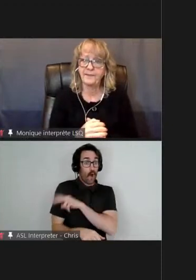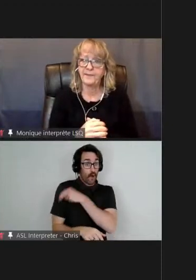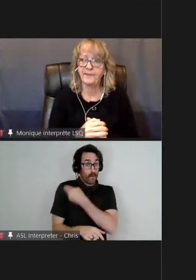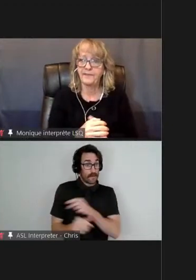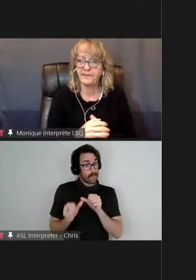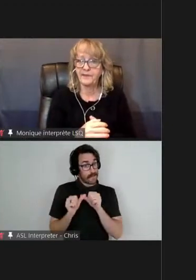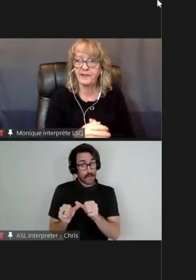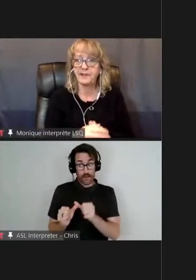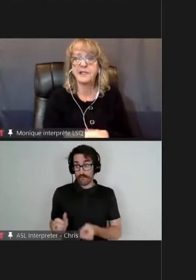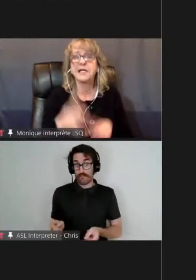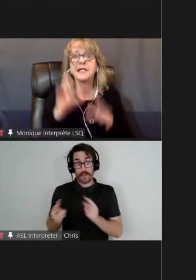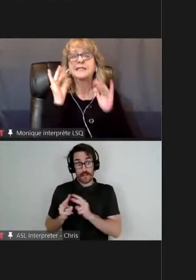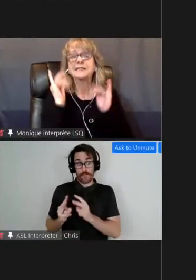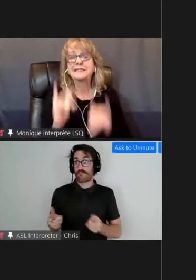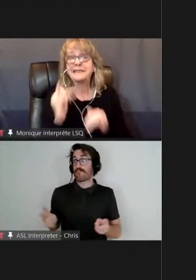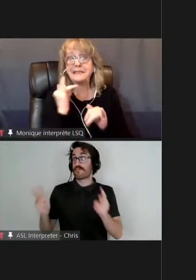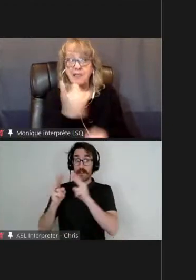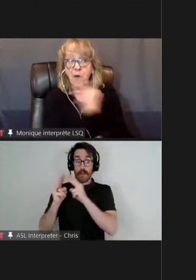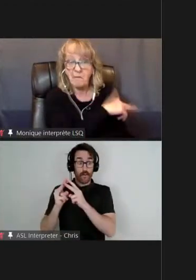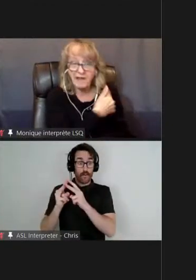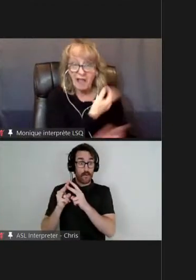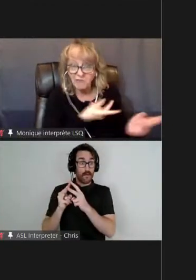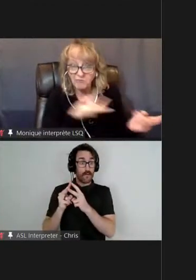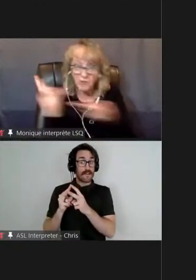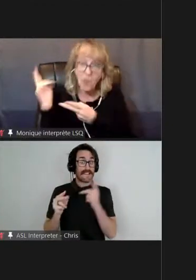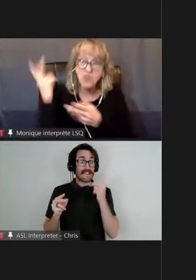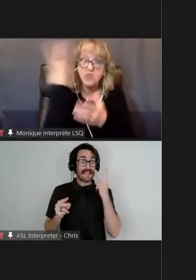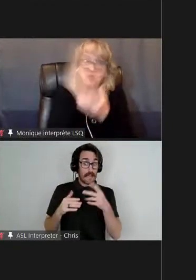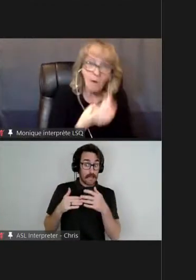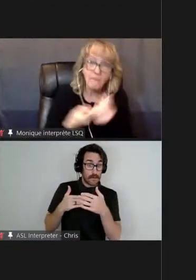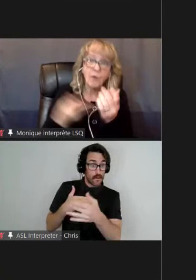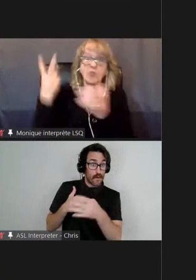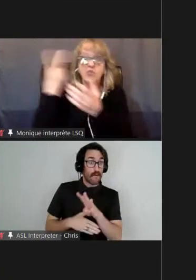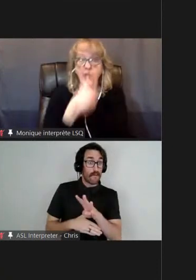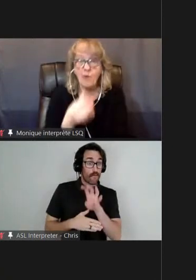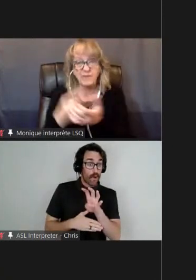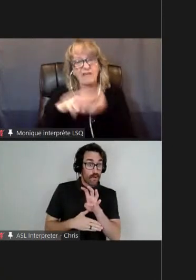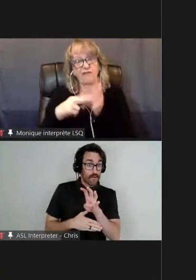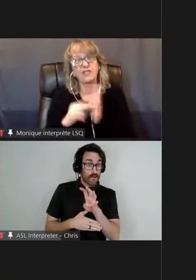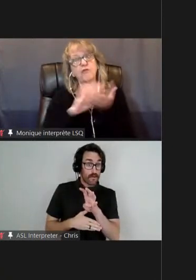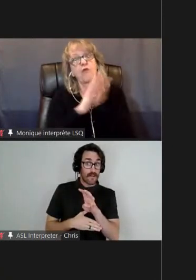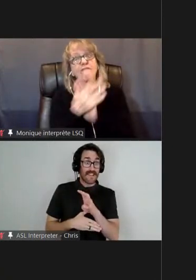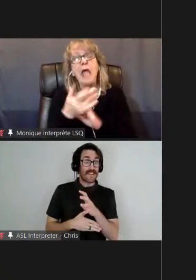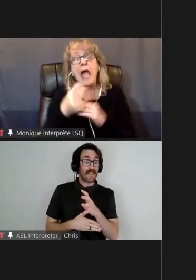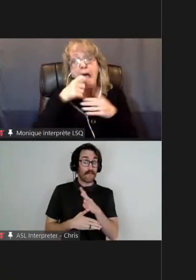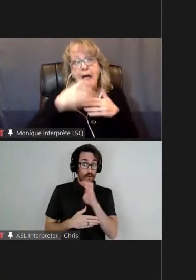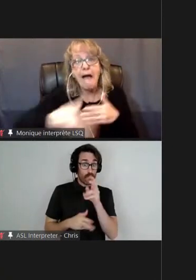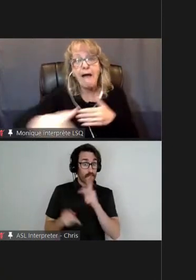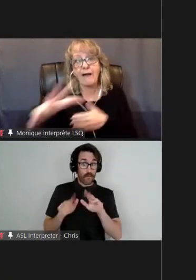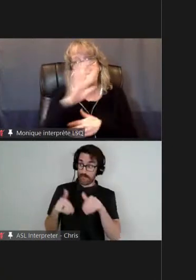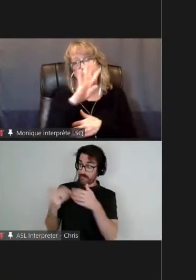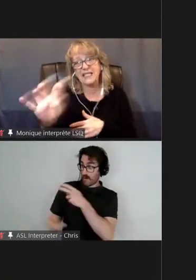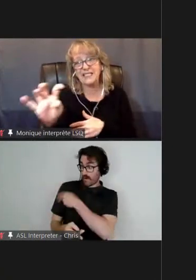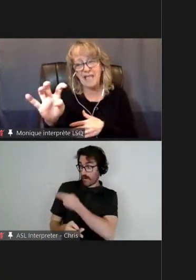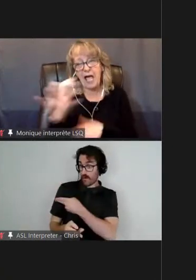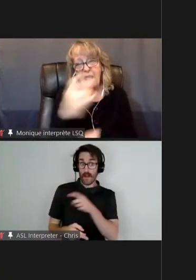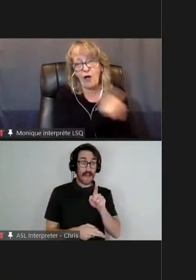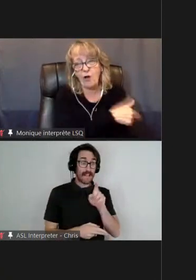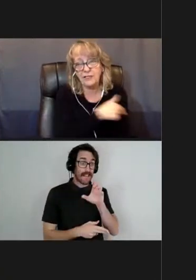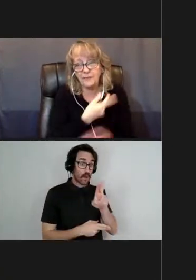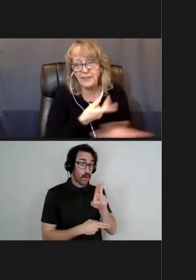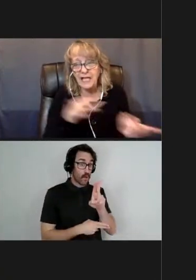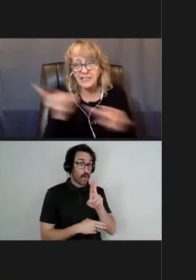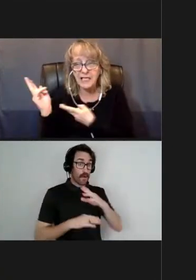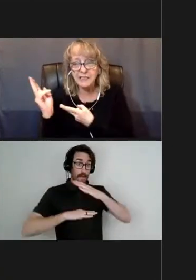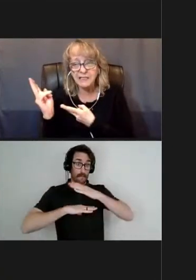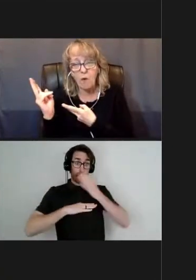double, then they'd be looking at 400 hospitalizations and 120 ICU beds, which is a completely